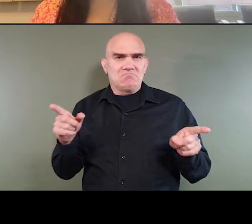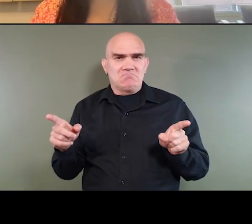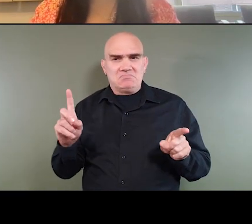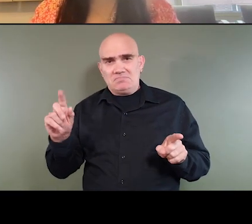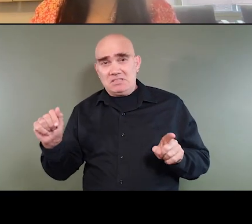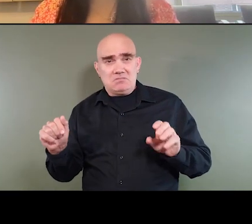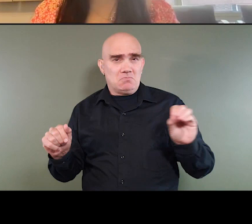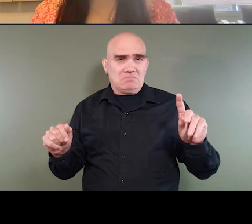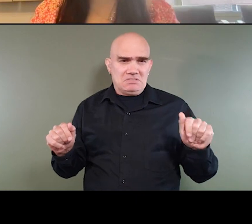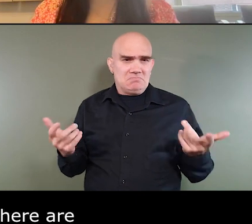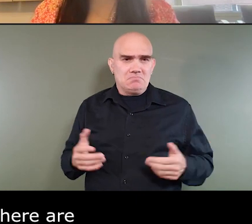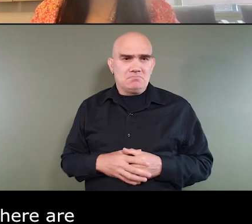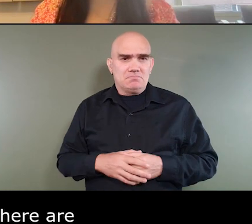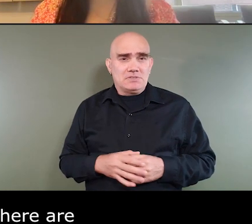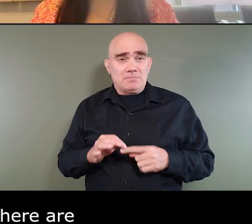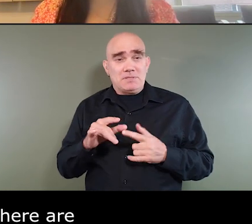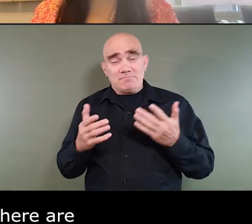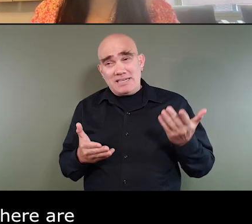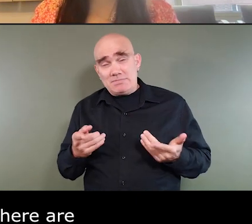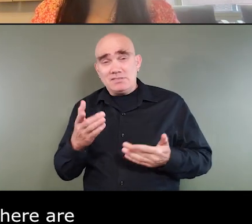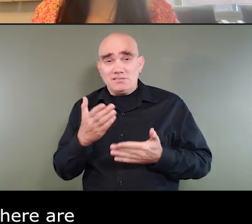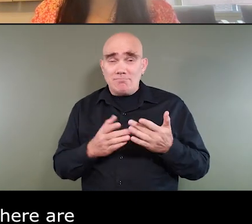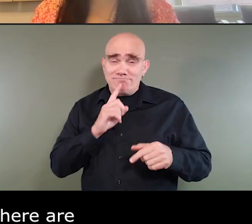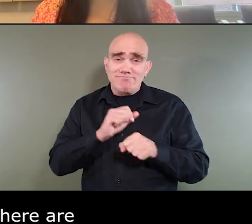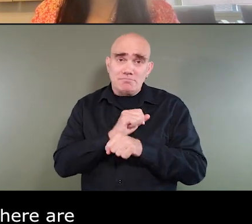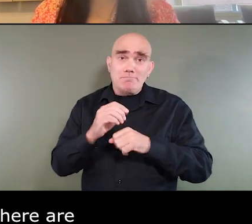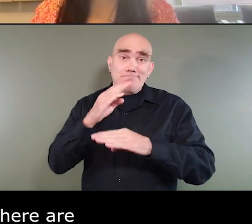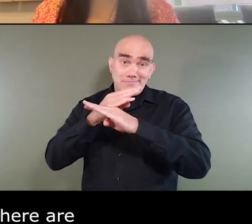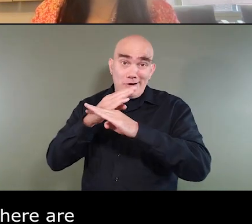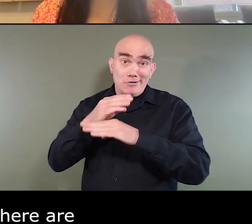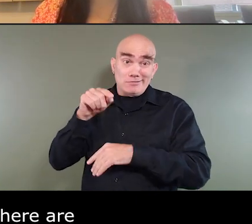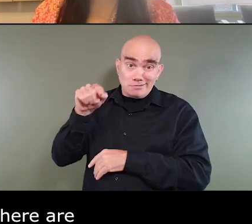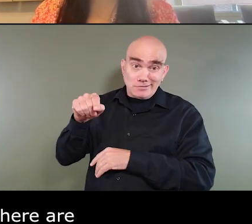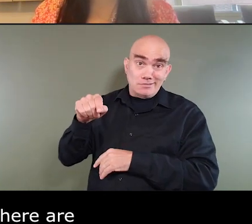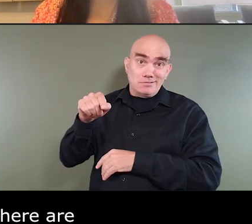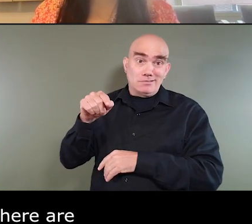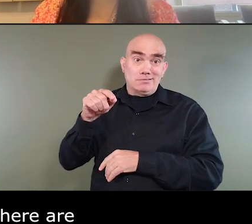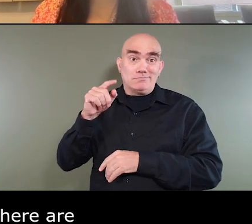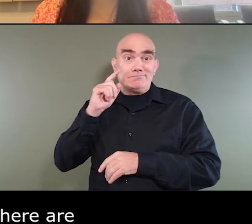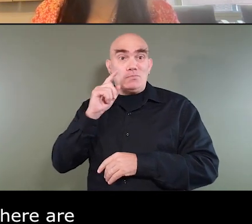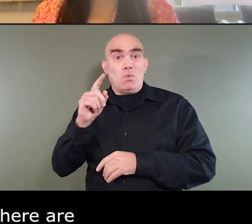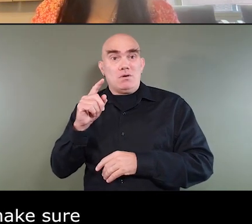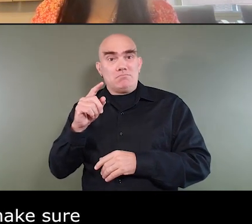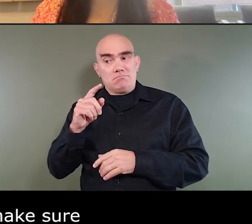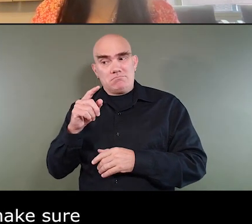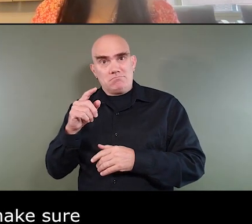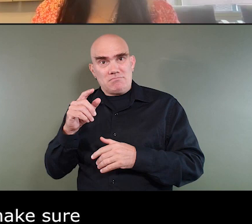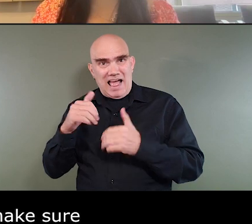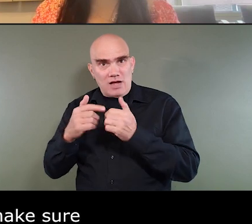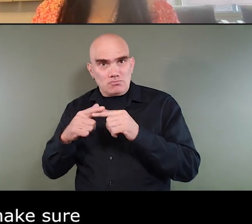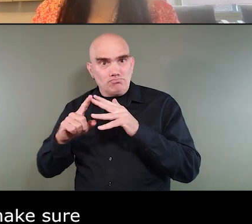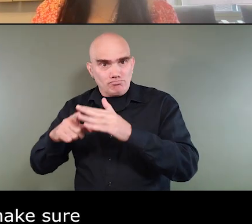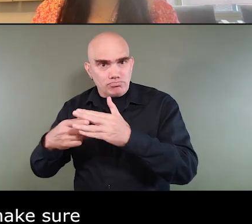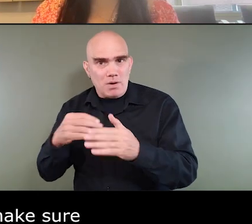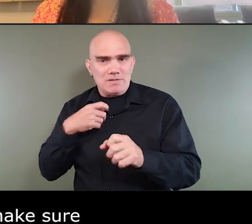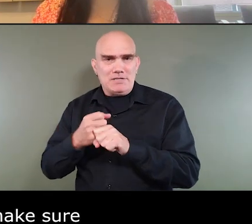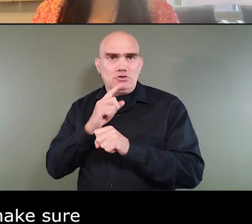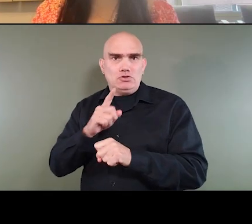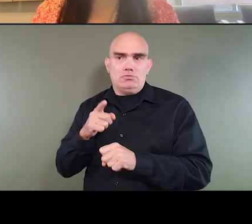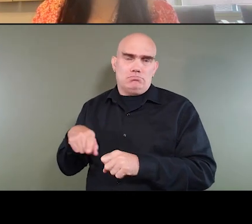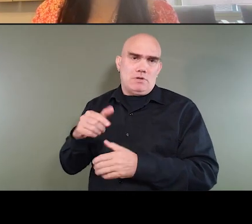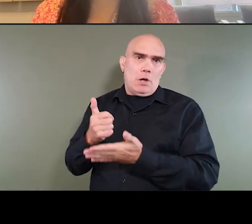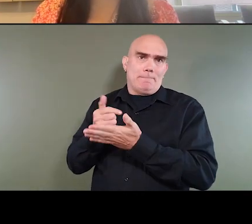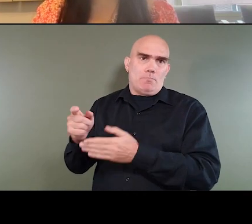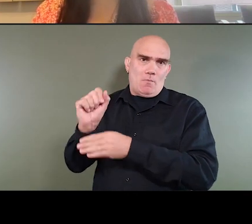different, except that maybe there are very concrete barriers to doing so that we need to make sure we help them to